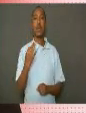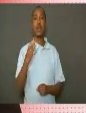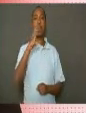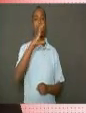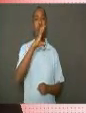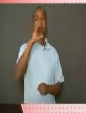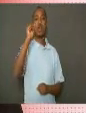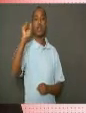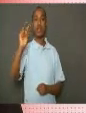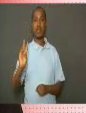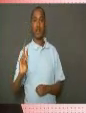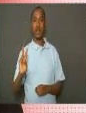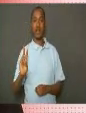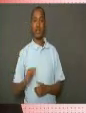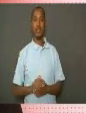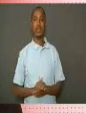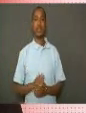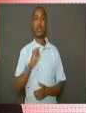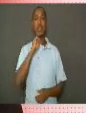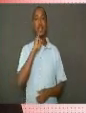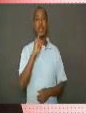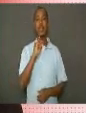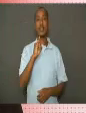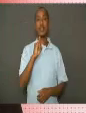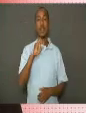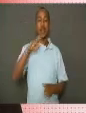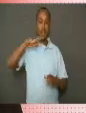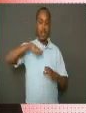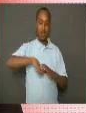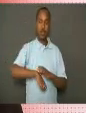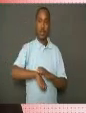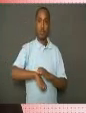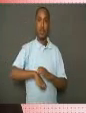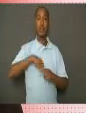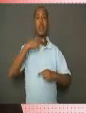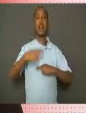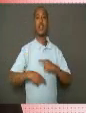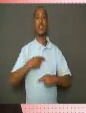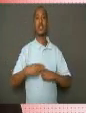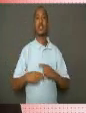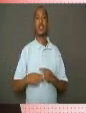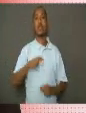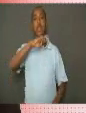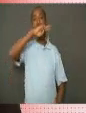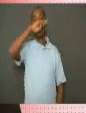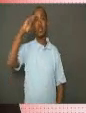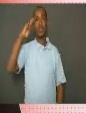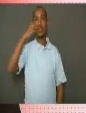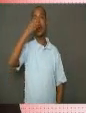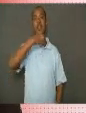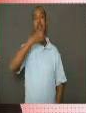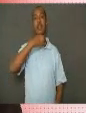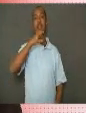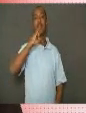carbon disulfide is an endothermic reaction because